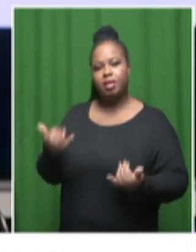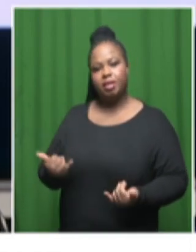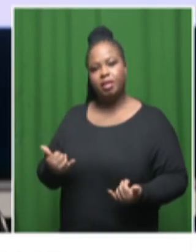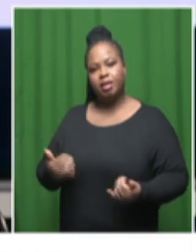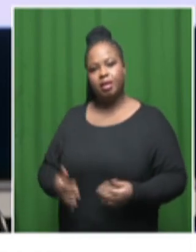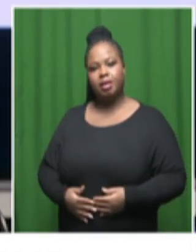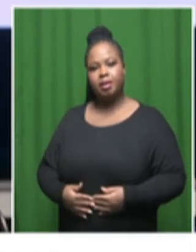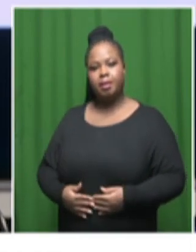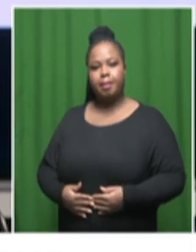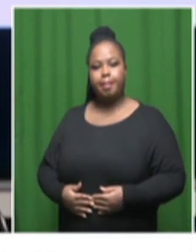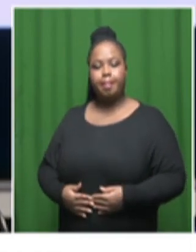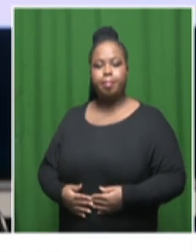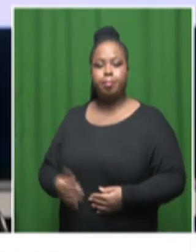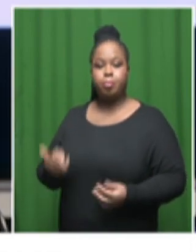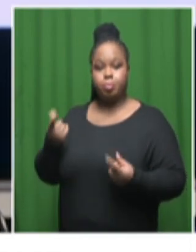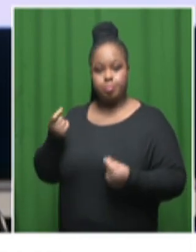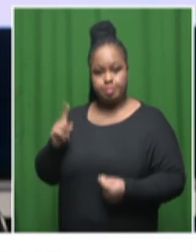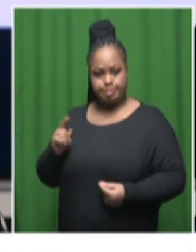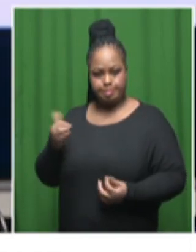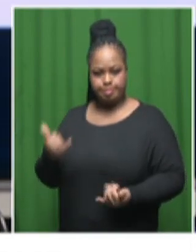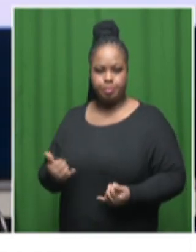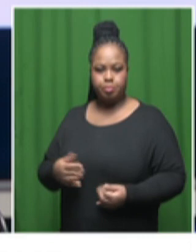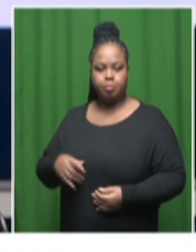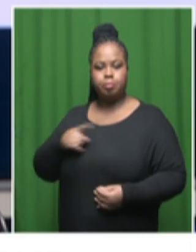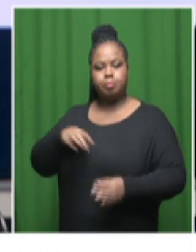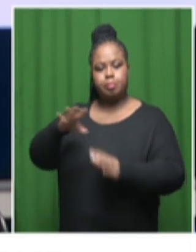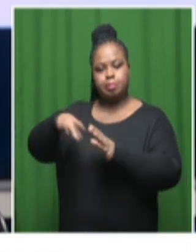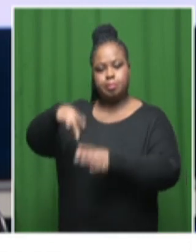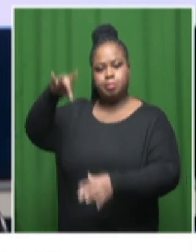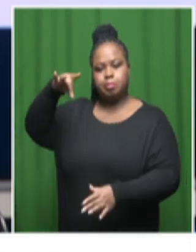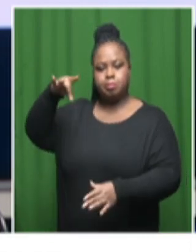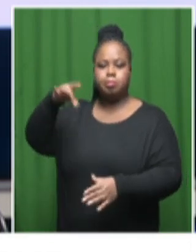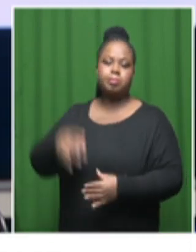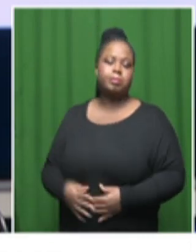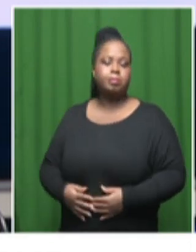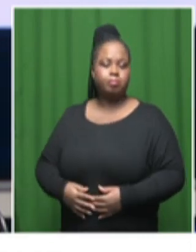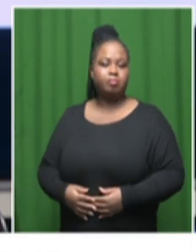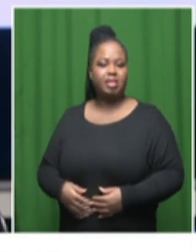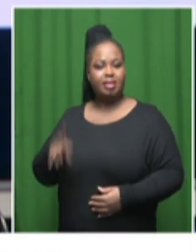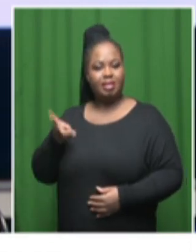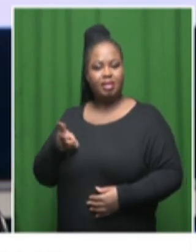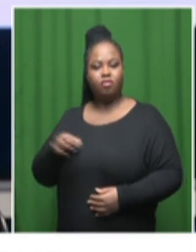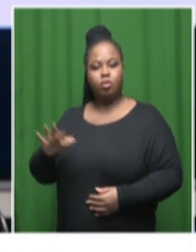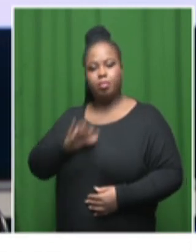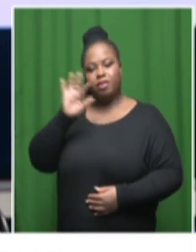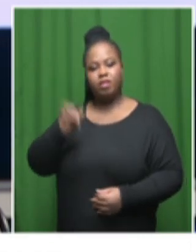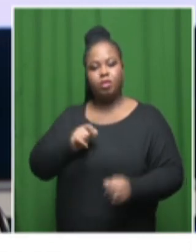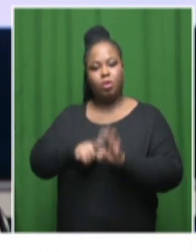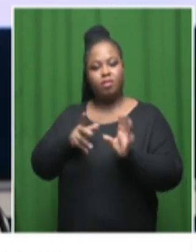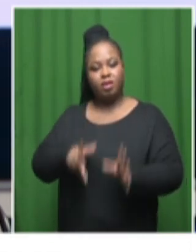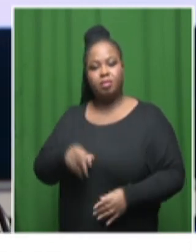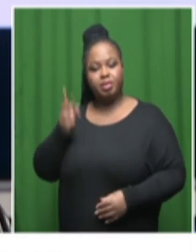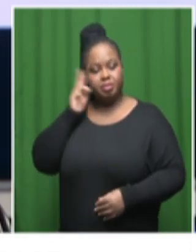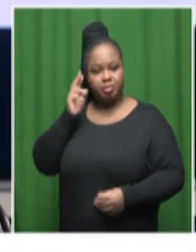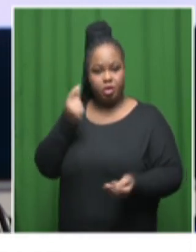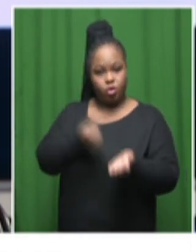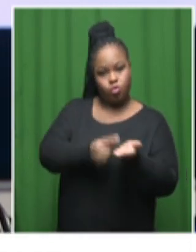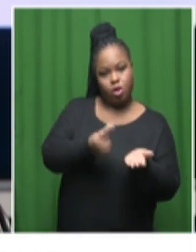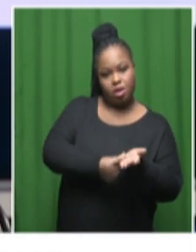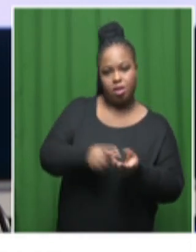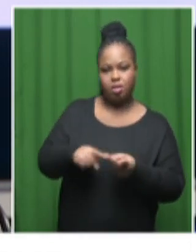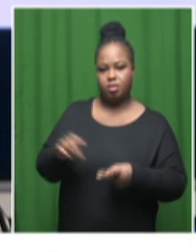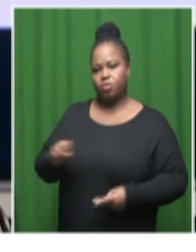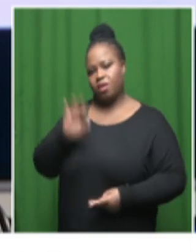to be doing now, it's also, like I said, we are going to be doing the draw. But also from this African qualifiers, remember the Uganda and South Africa have